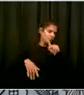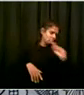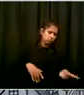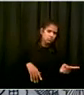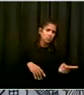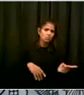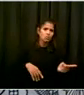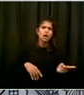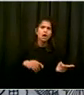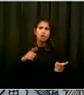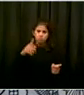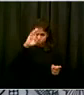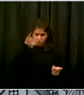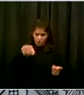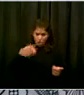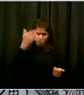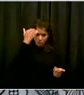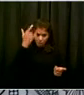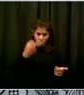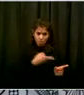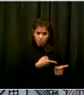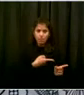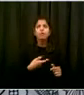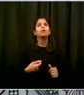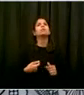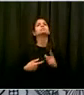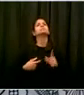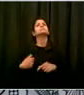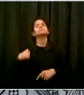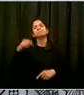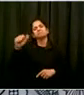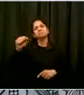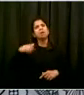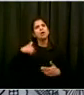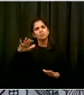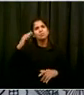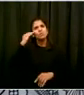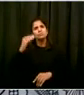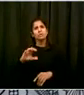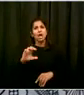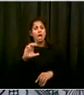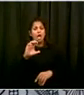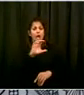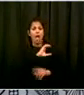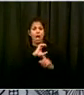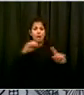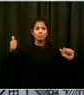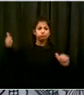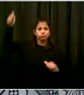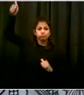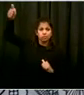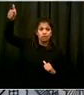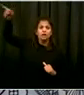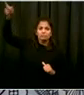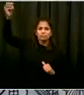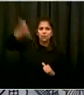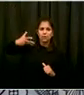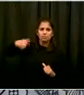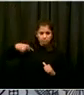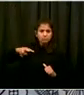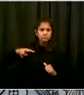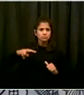am aware of the incident. I spoke to the police commissioner about it earlier today. Look, just assault is not going to be accepted.